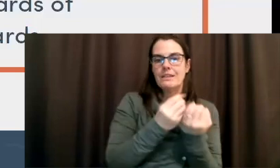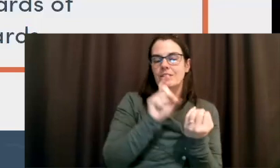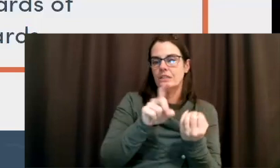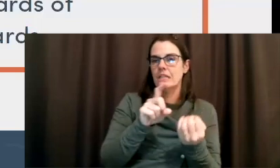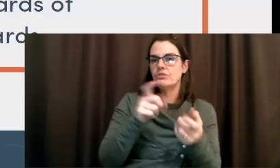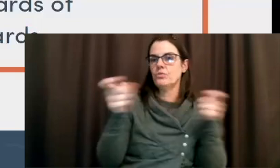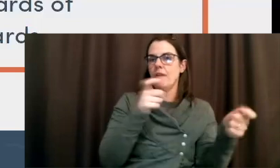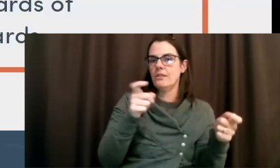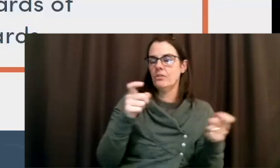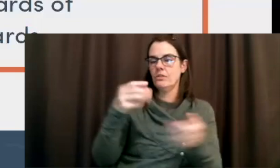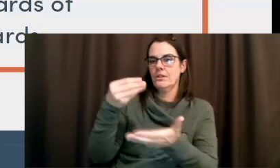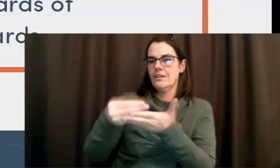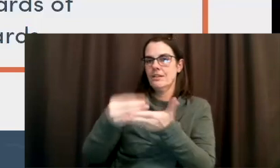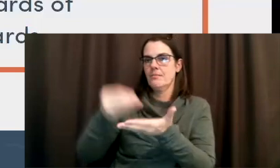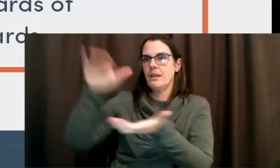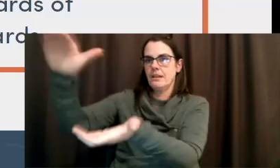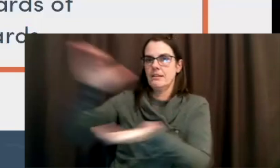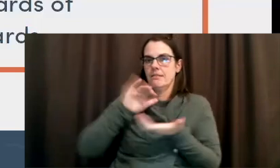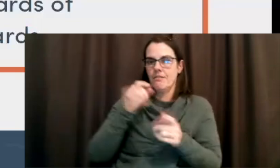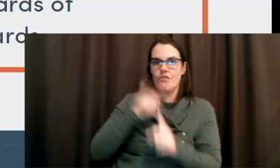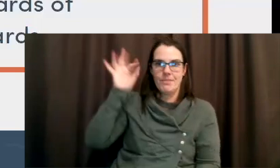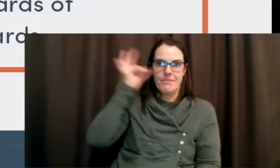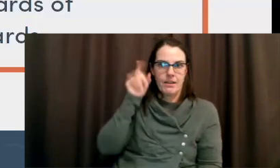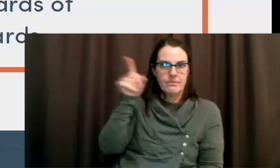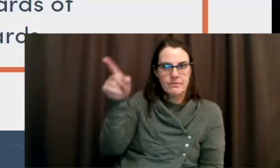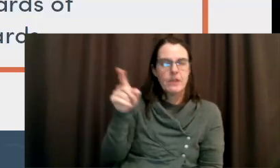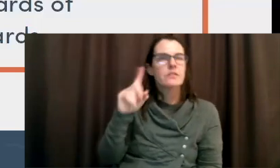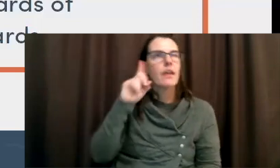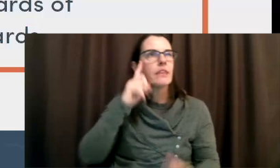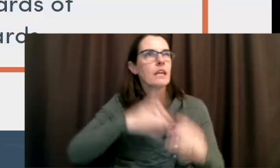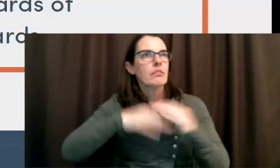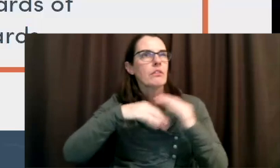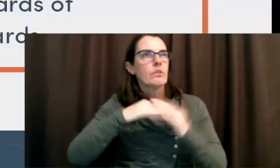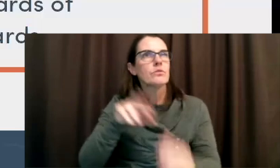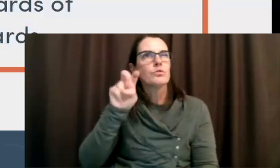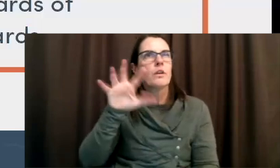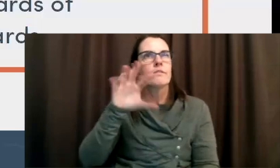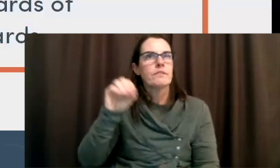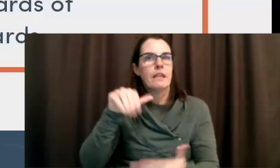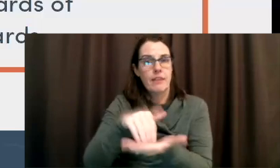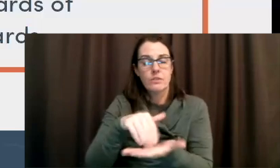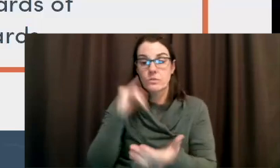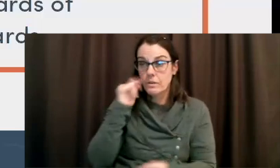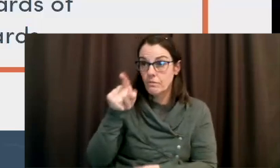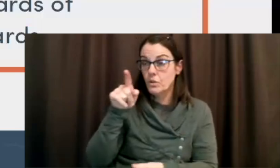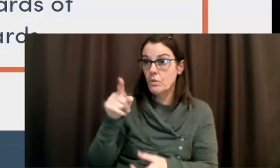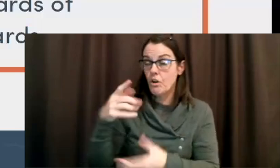federal government. And so basically, if you're receiving, I believe the threshold is $250,000. If you're receiving an advance more